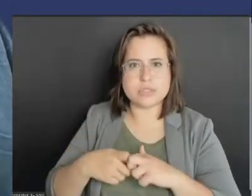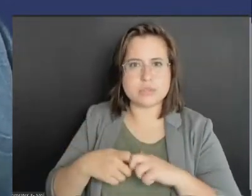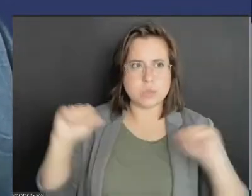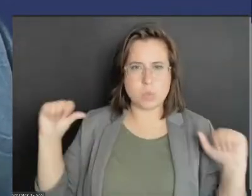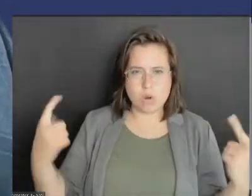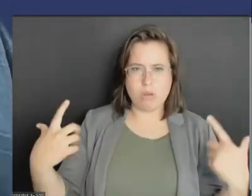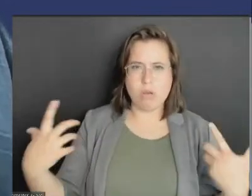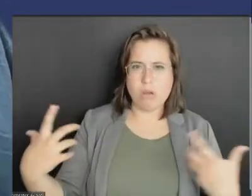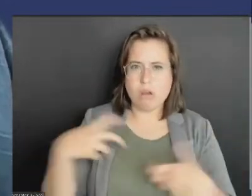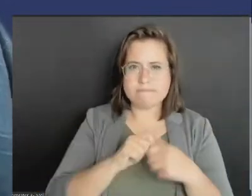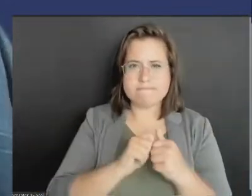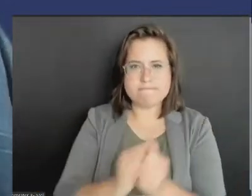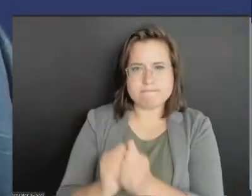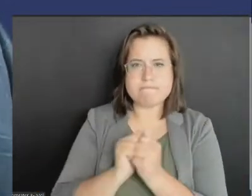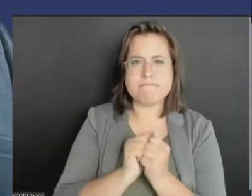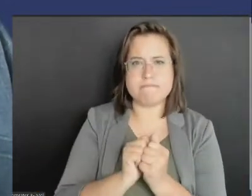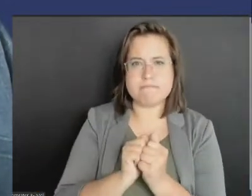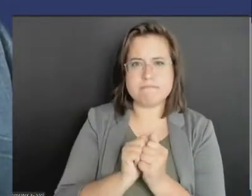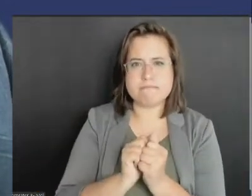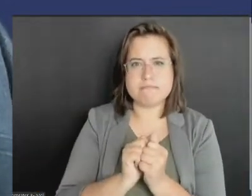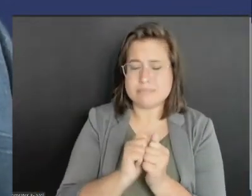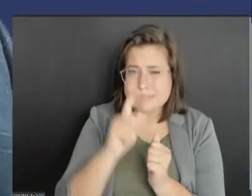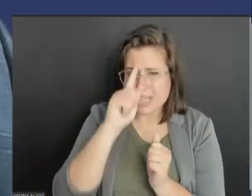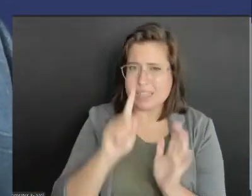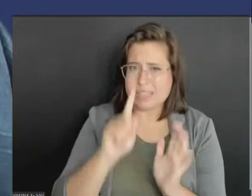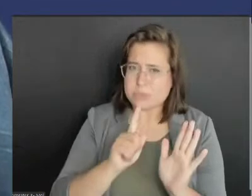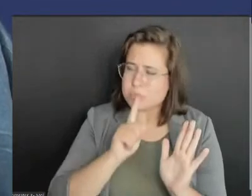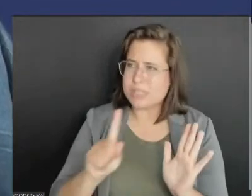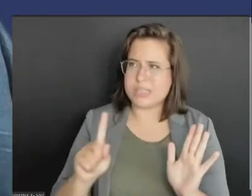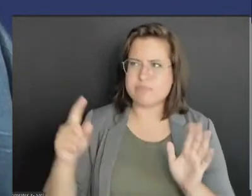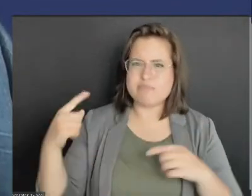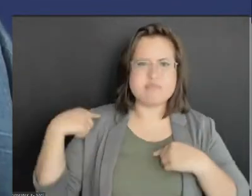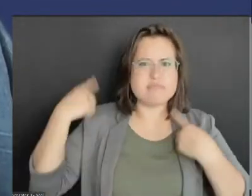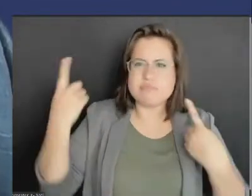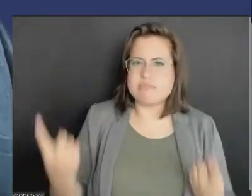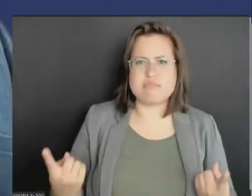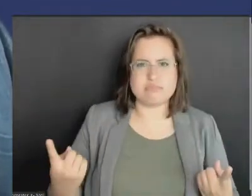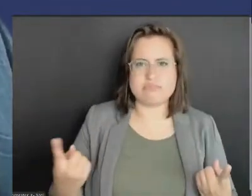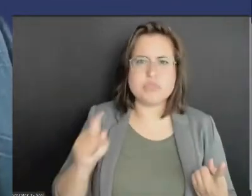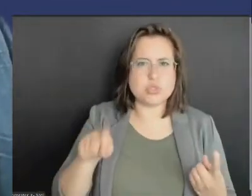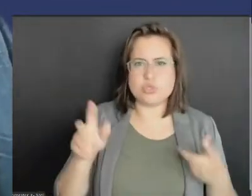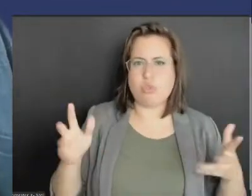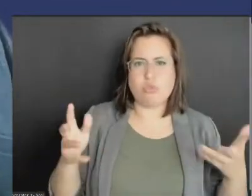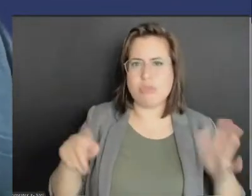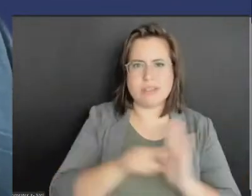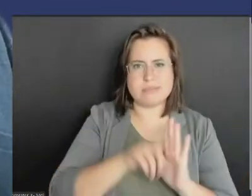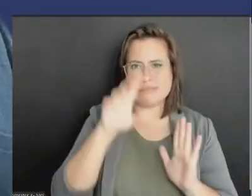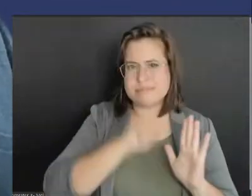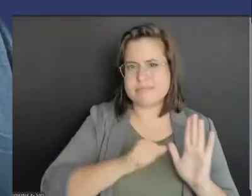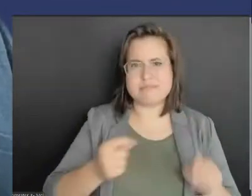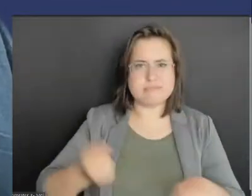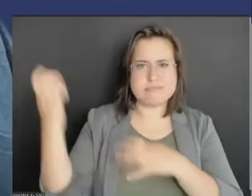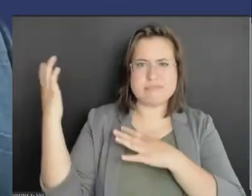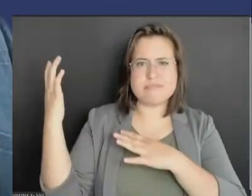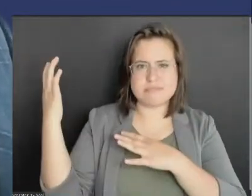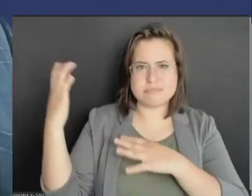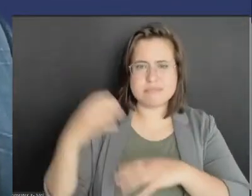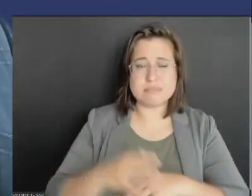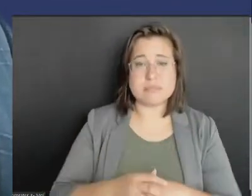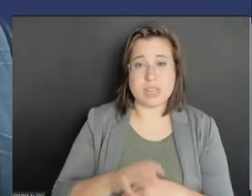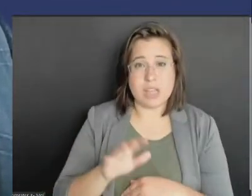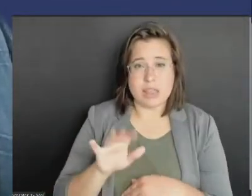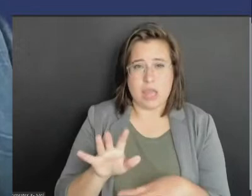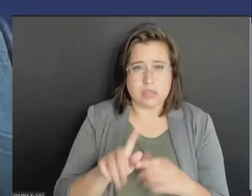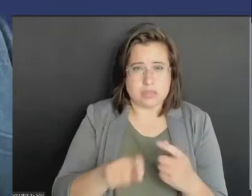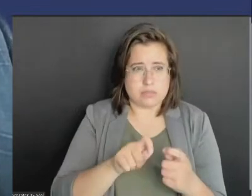it's much time, I think, to end that. And to do that, we're going to have to eliminate these silo